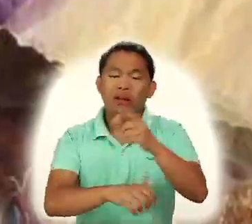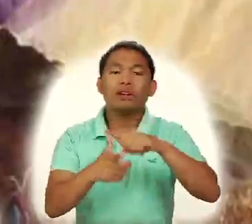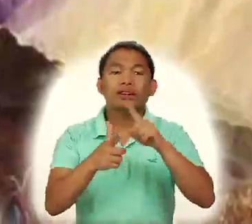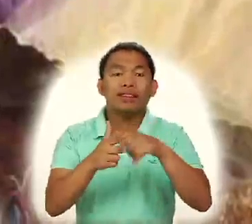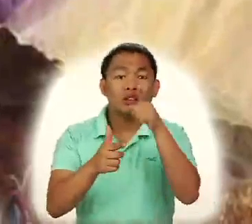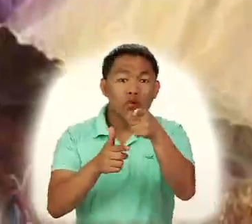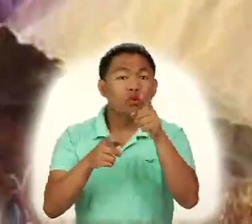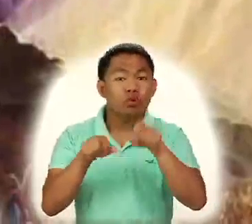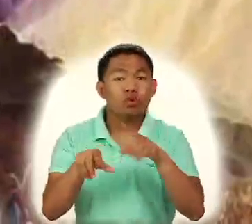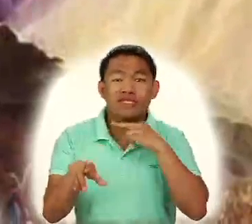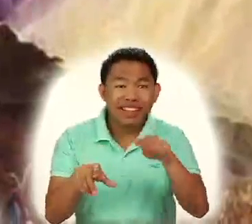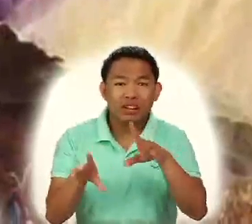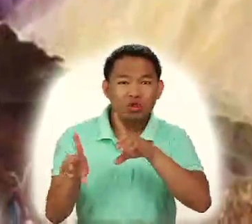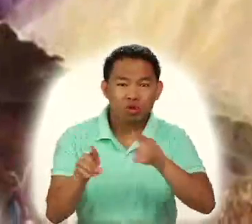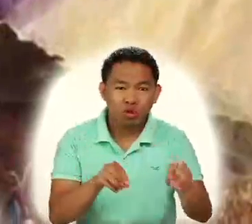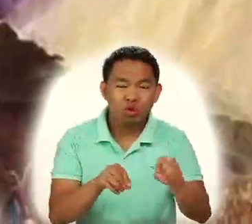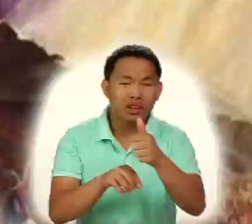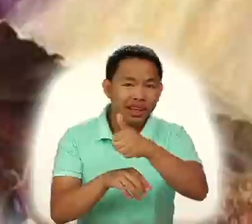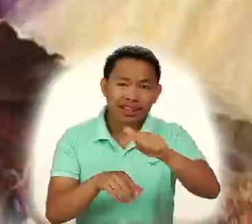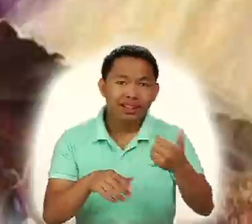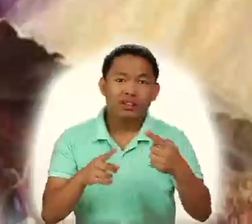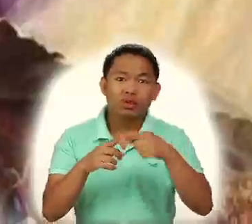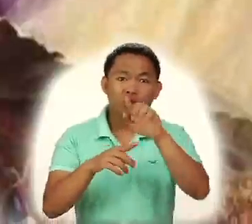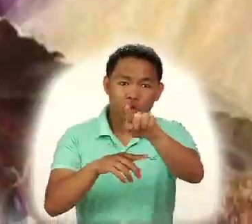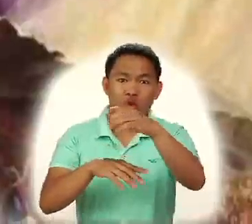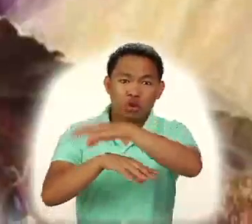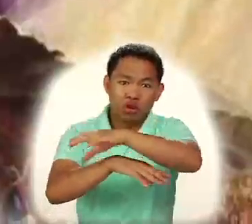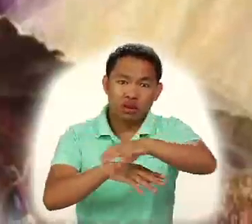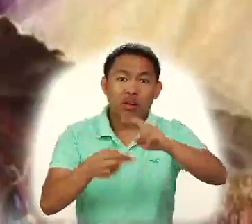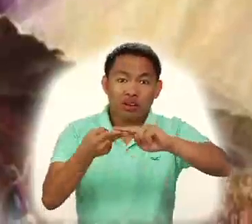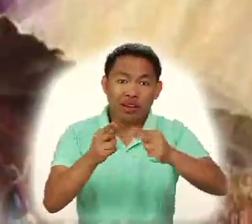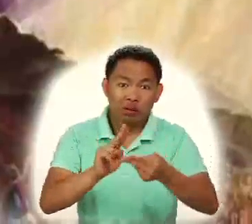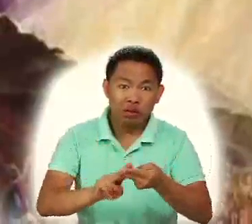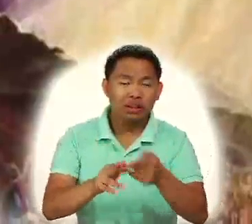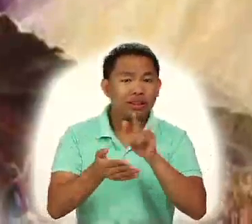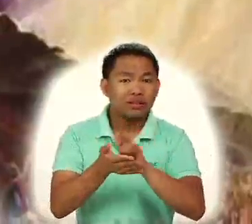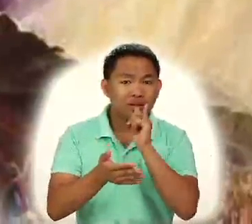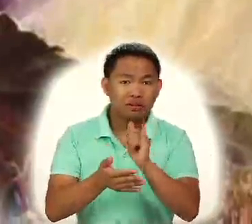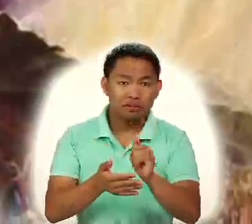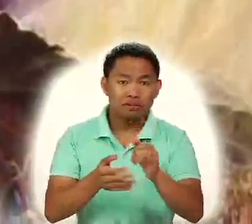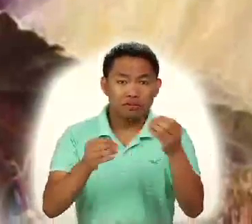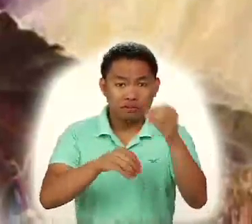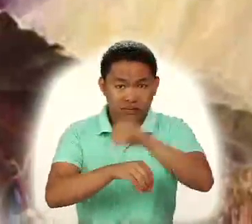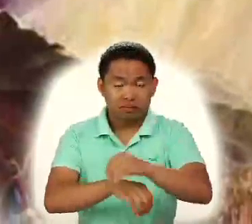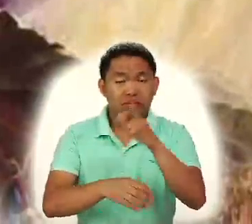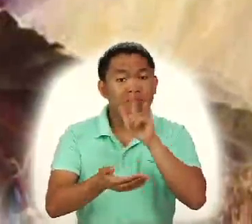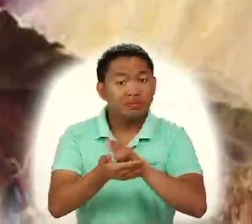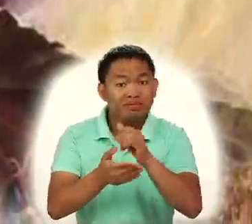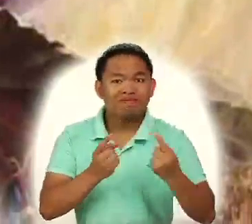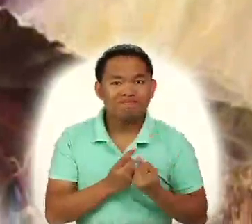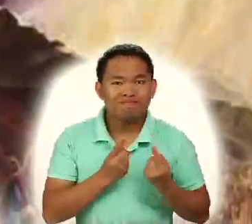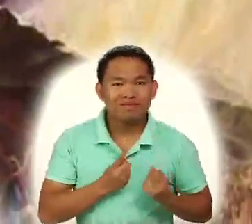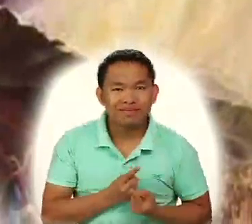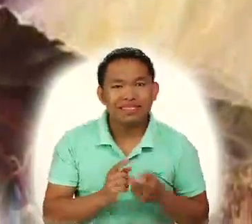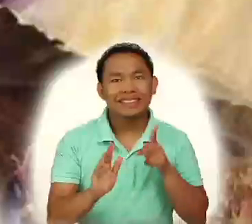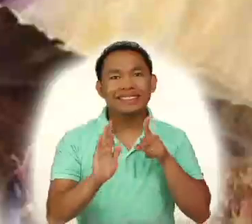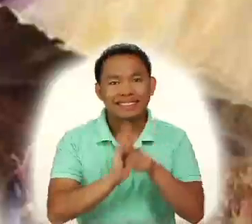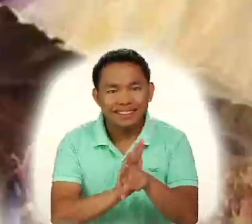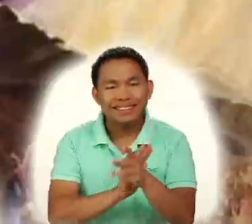you should not do anything to your neighbor that is oppressive, that is sinful, like killing